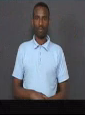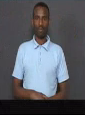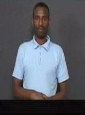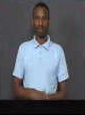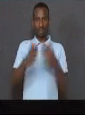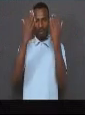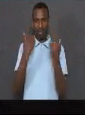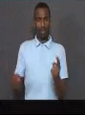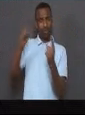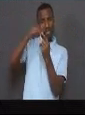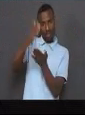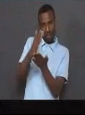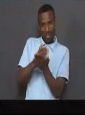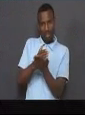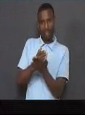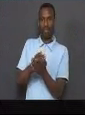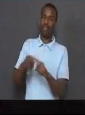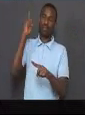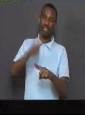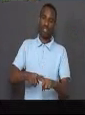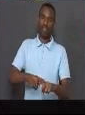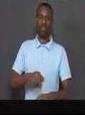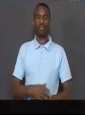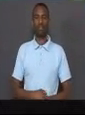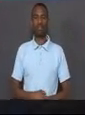Let's get back to our lesson.